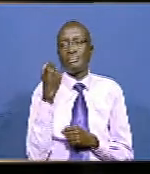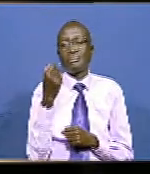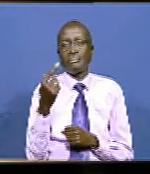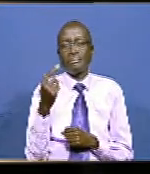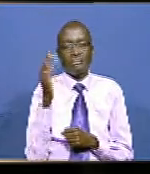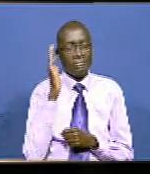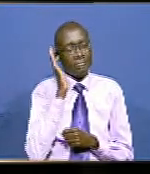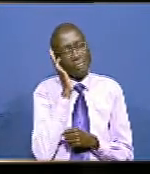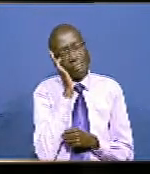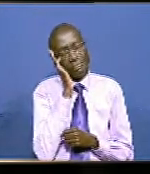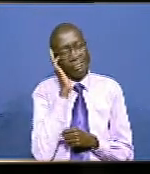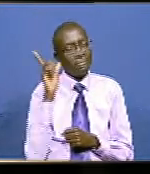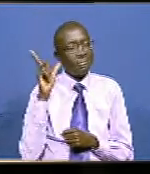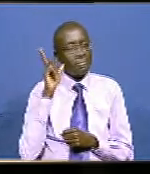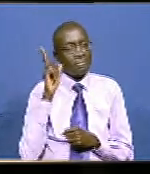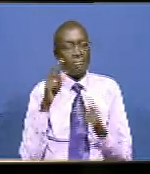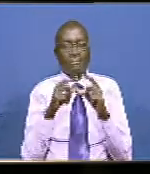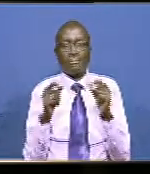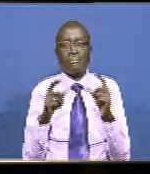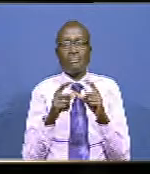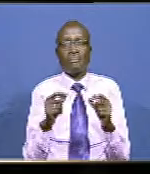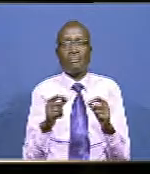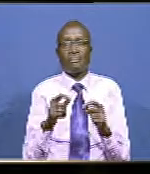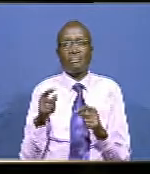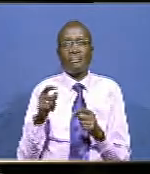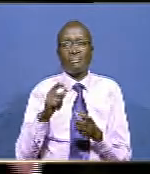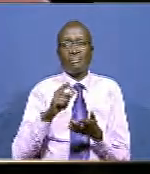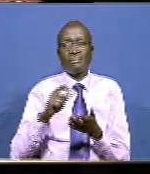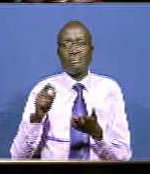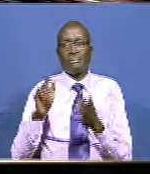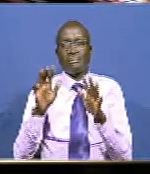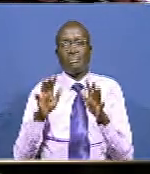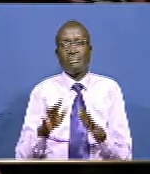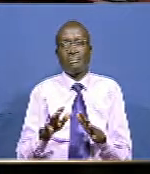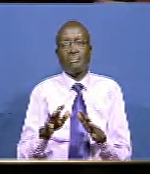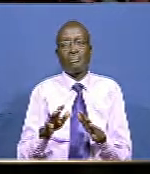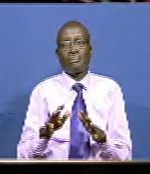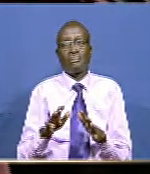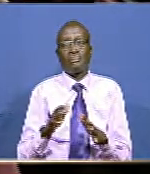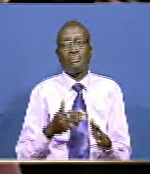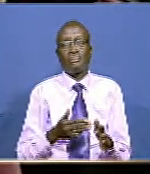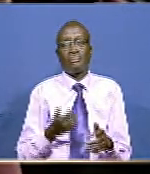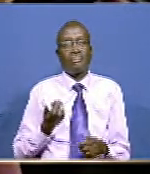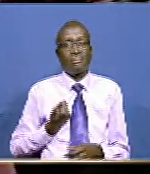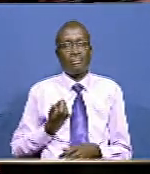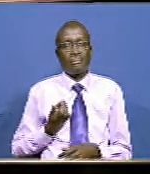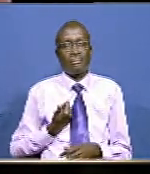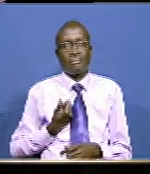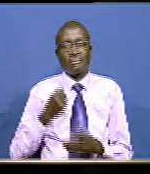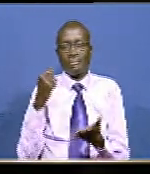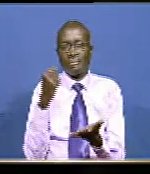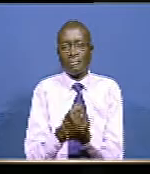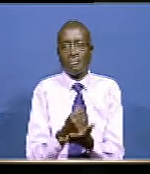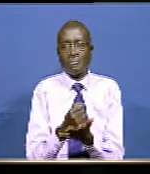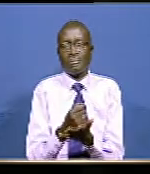just listen to my word. Hii inakaa kama significance ya mimba kwa dem. Inakaa ka rubber stamp kwa